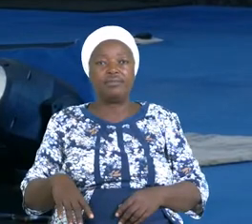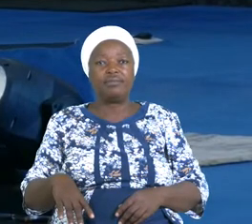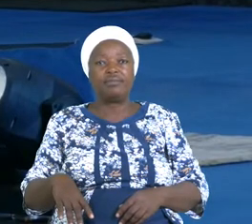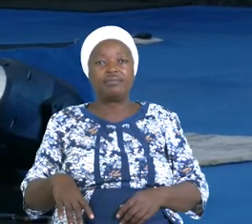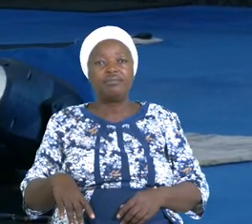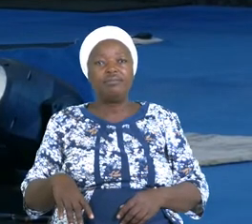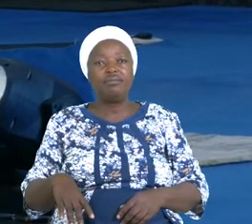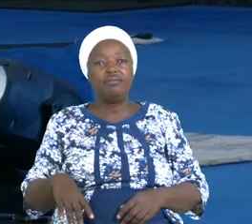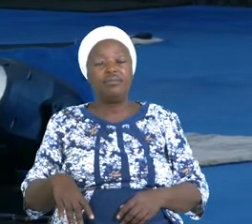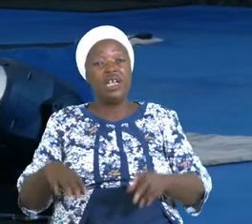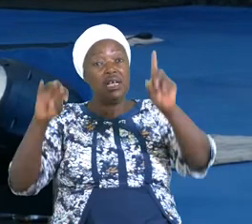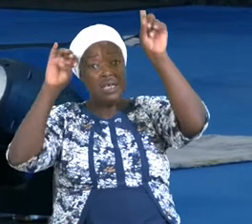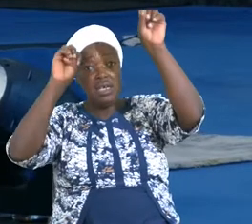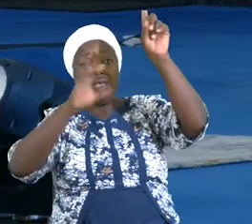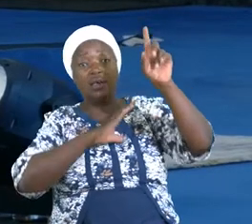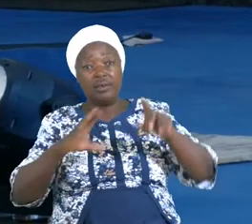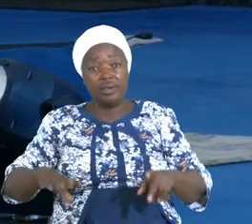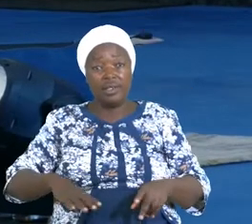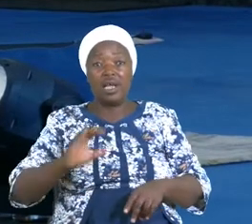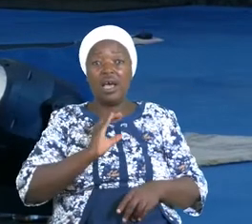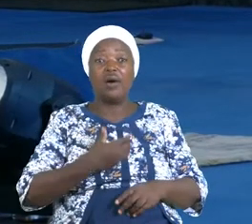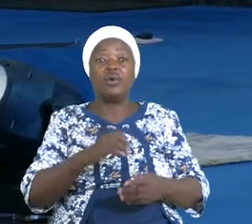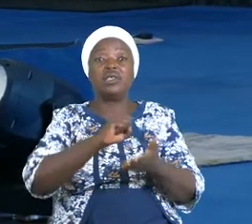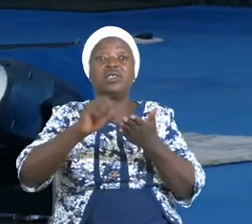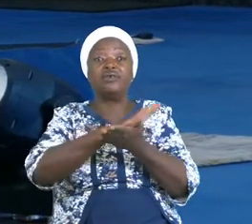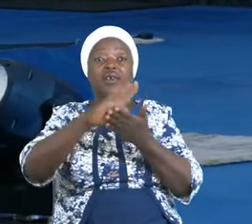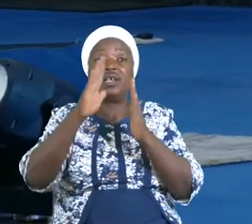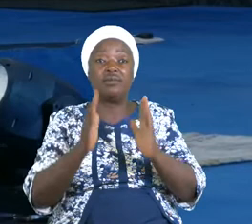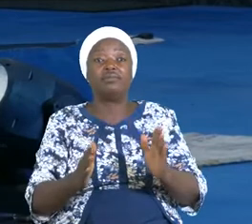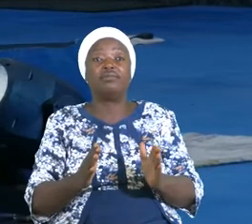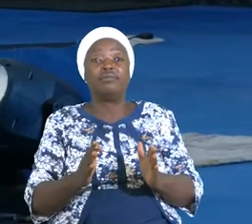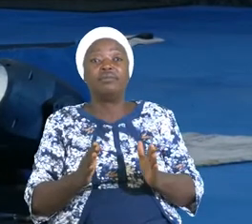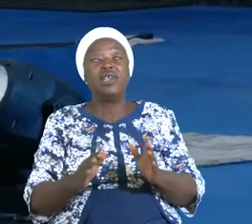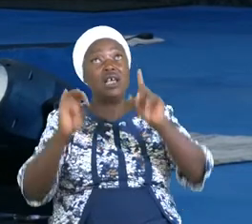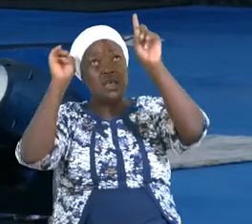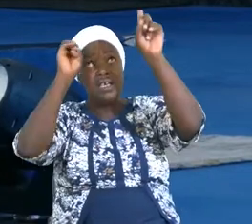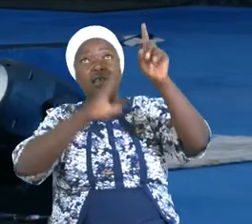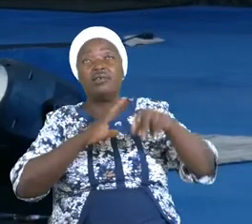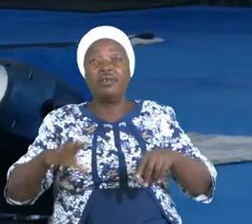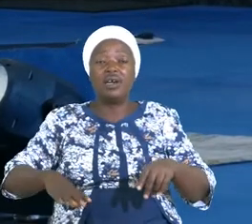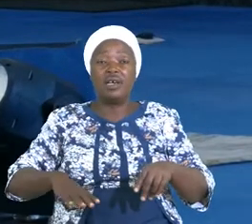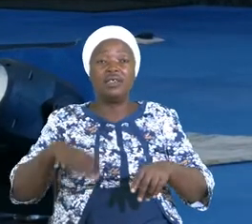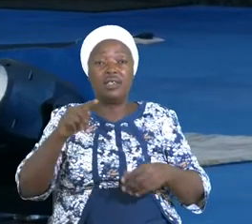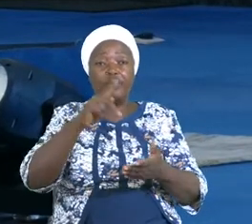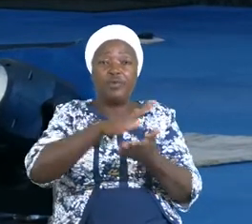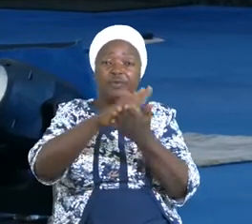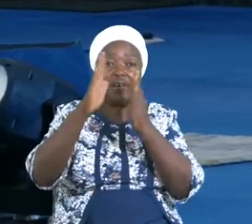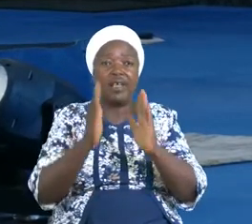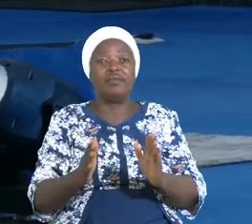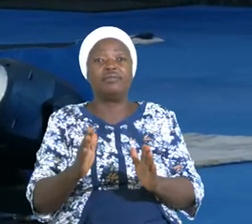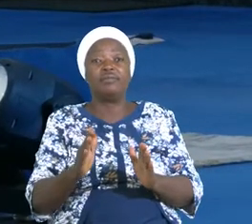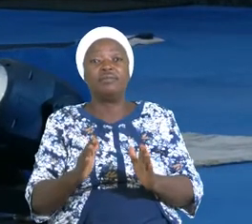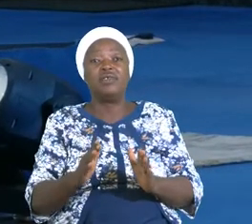He, Christ, our sanctifier. He, Christ, the purifier. He